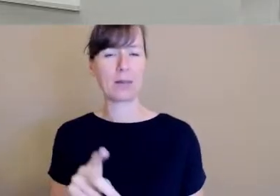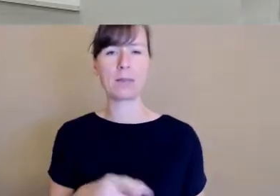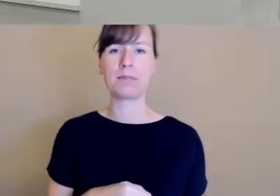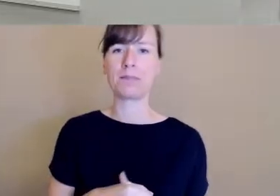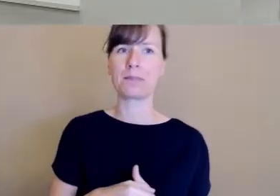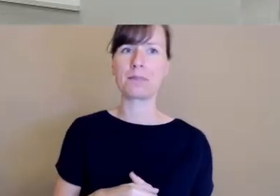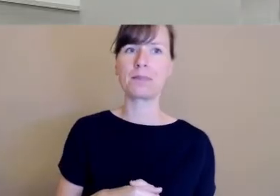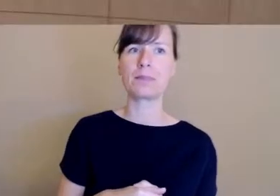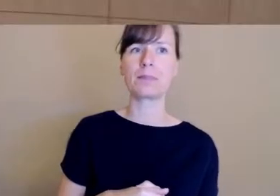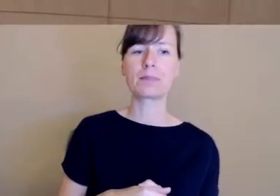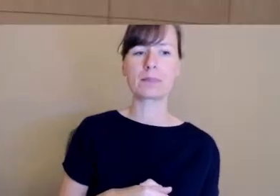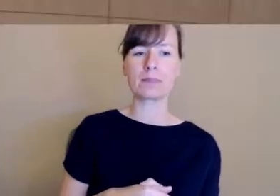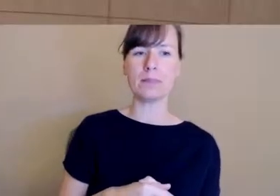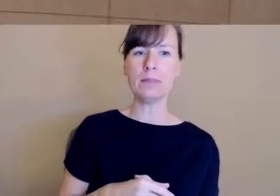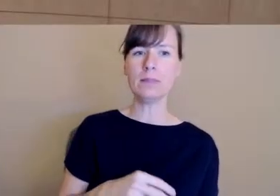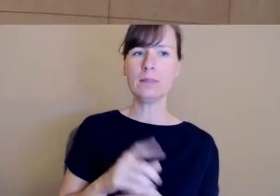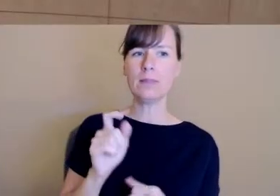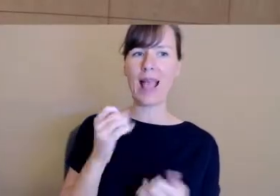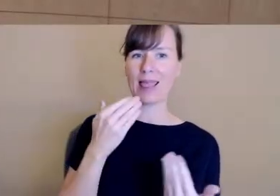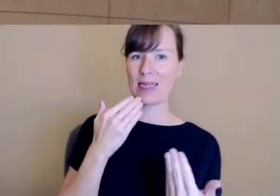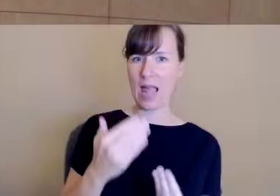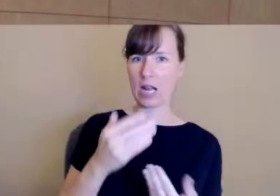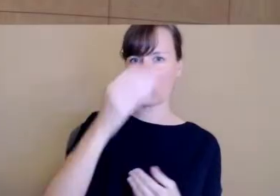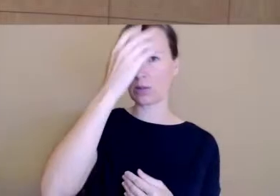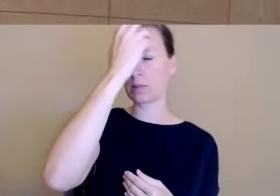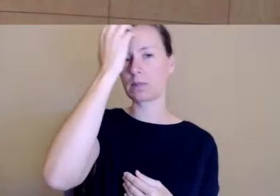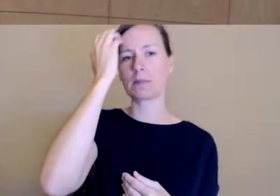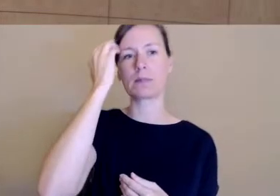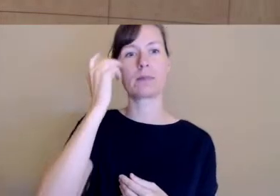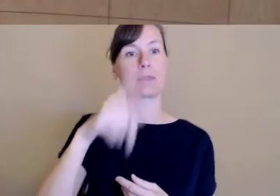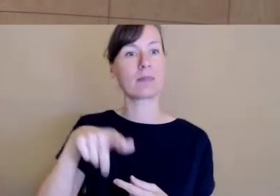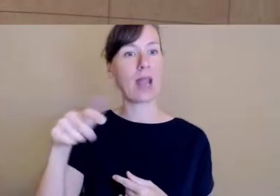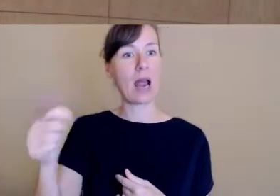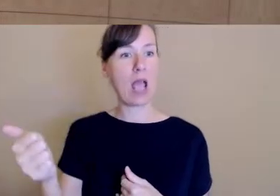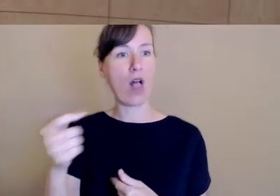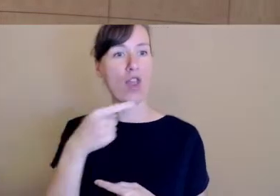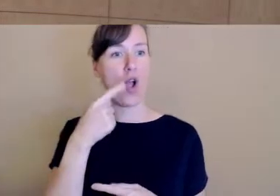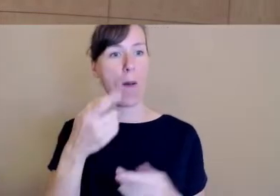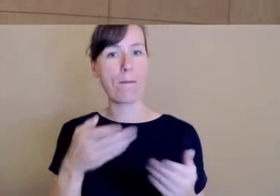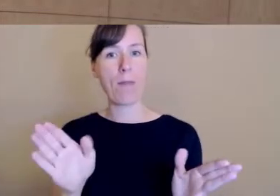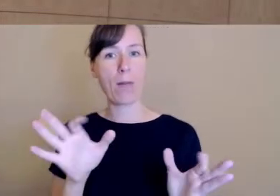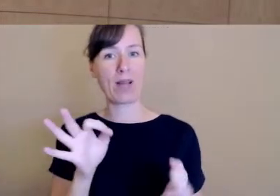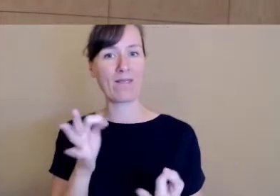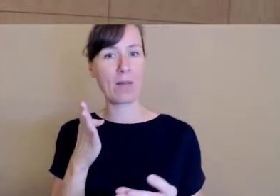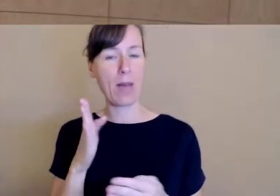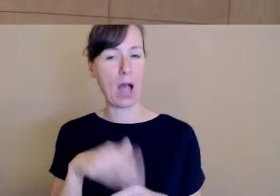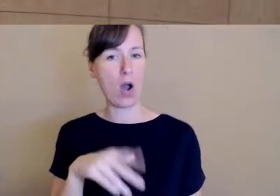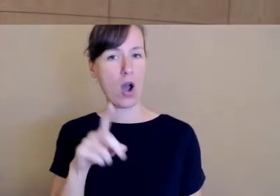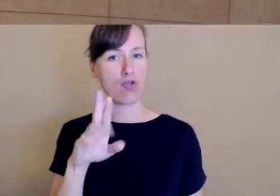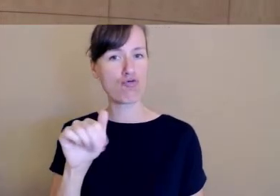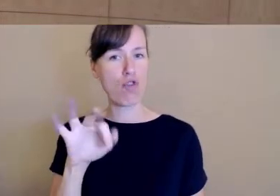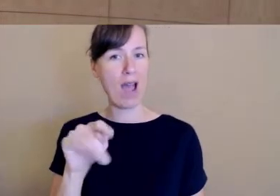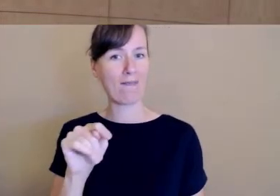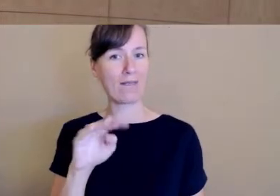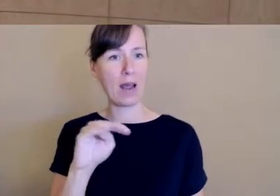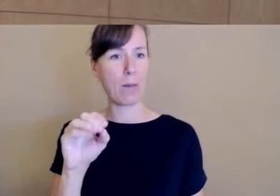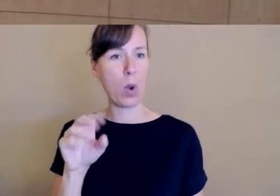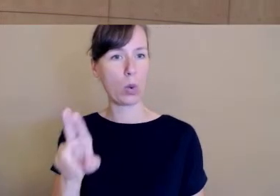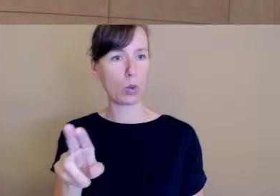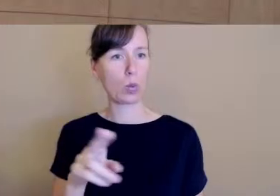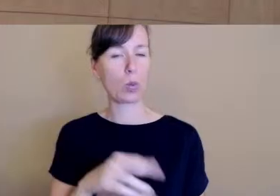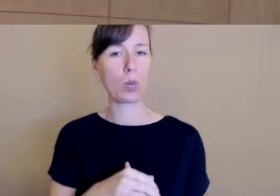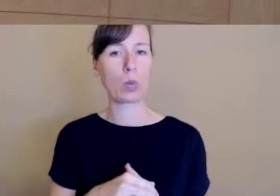Thank you. Okay, is there any other public input on the draft MOU? Working